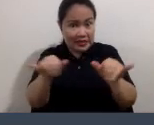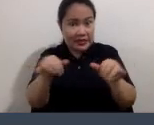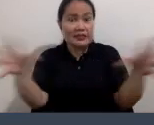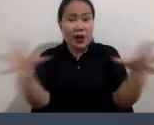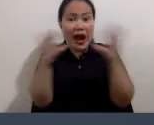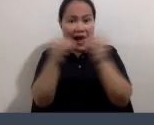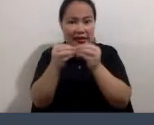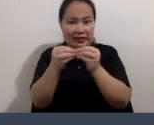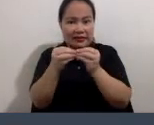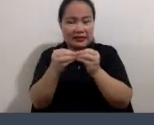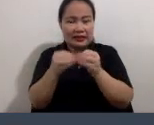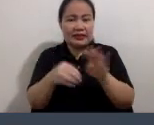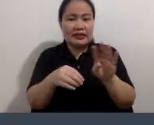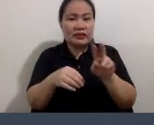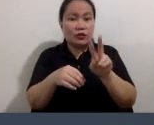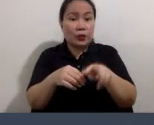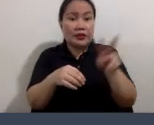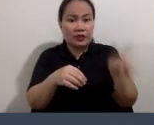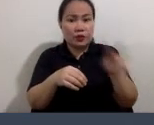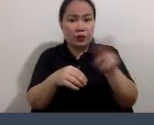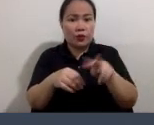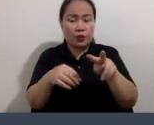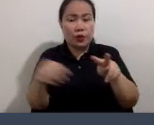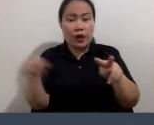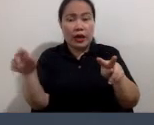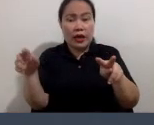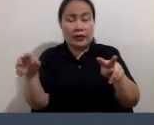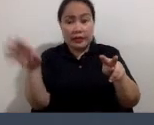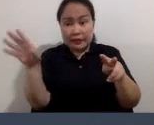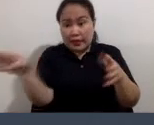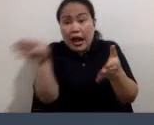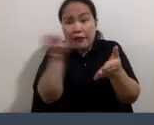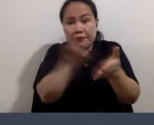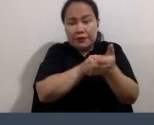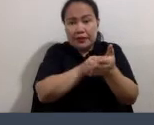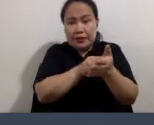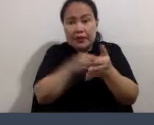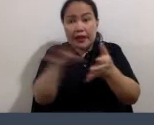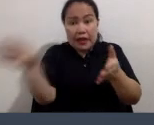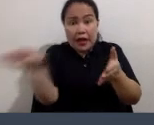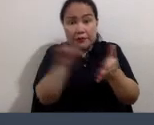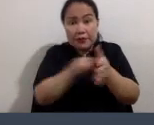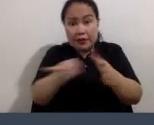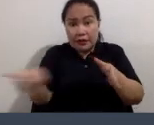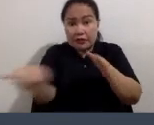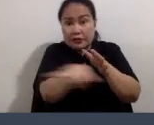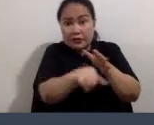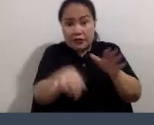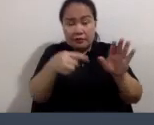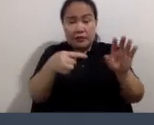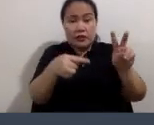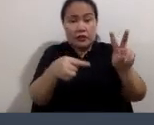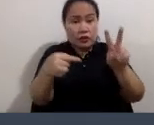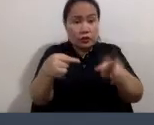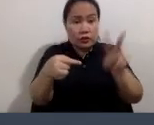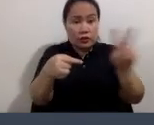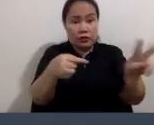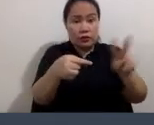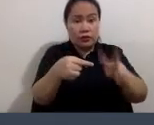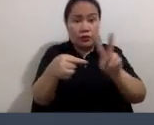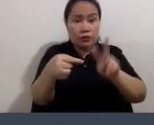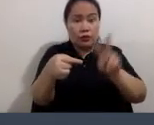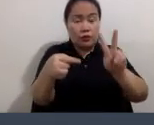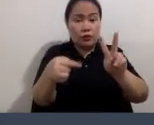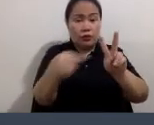sign, add. So, 14 and 8, that is 22. And then, keep the sign or common sign. So, pareho